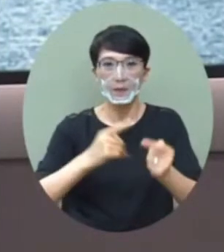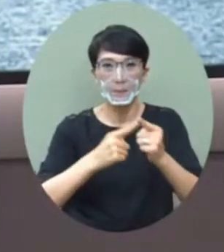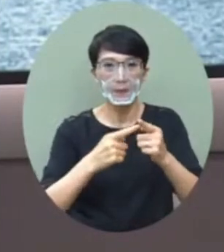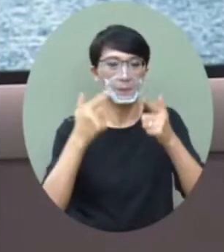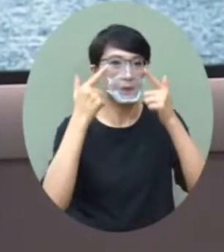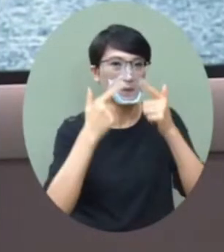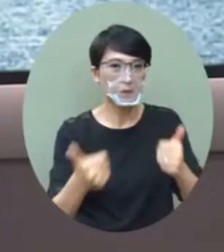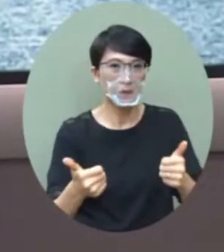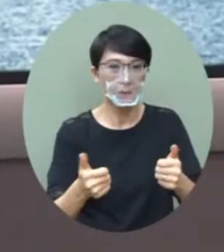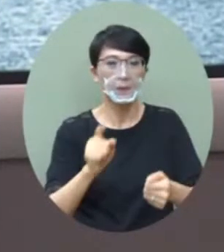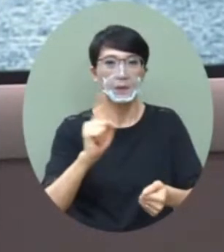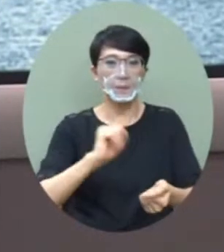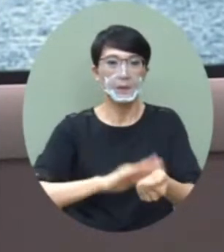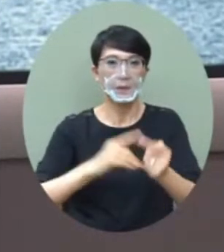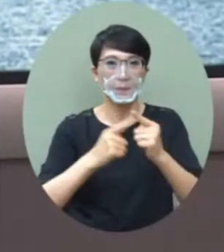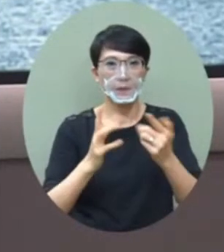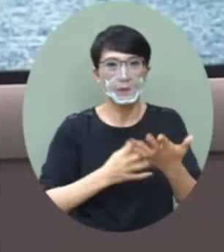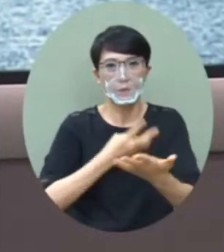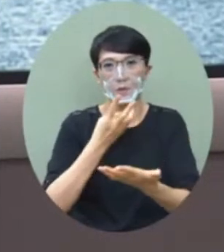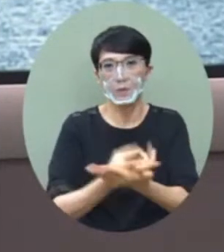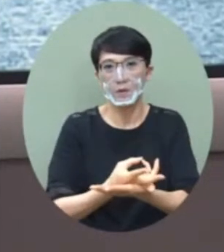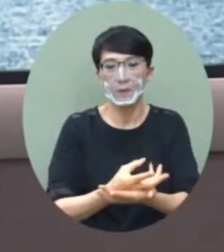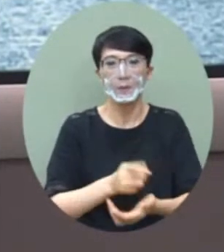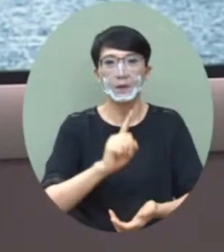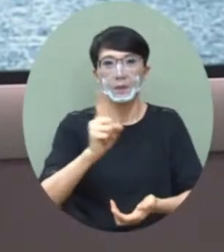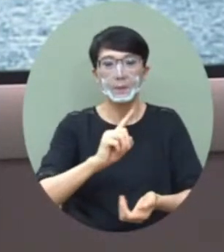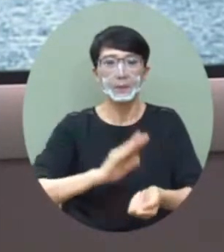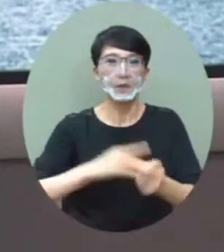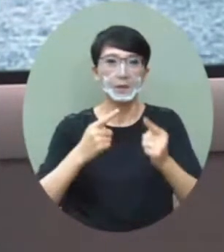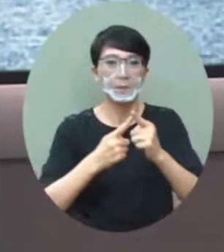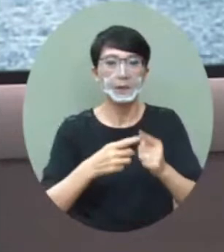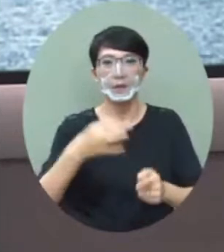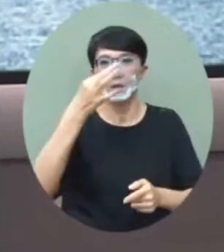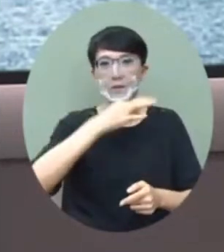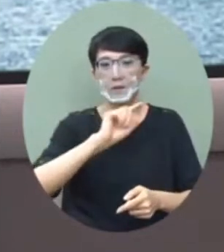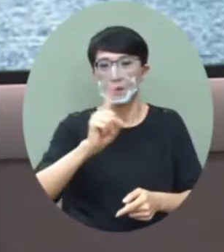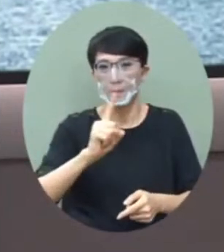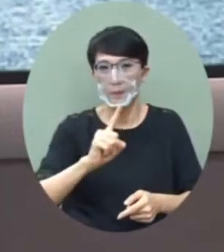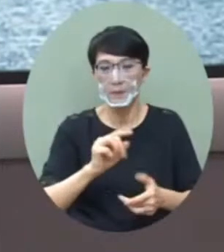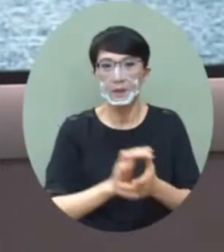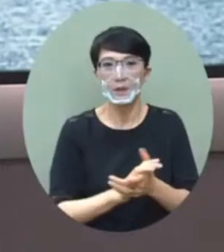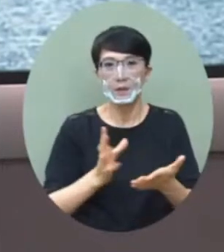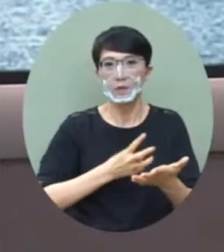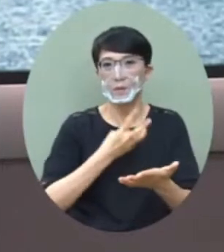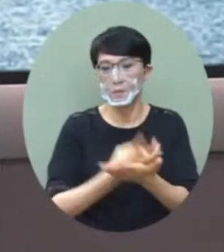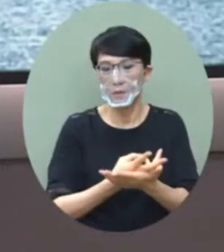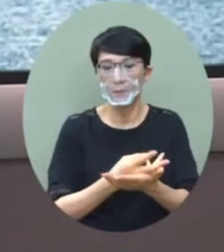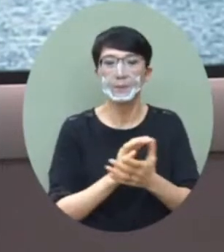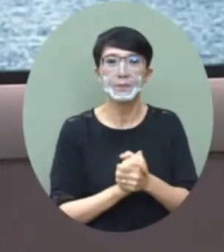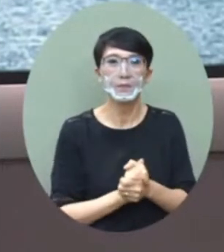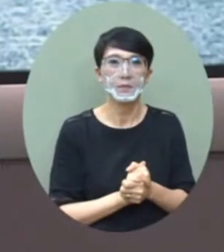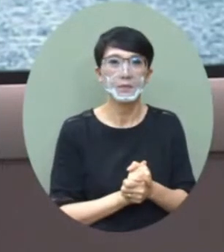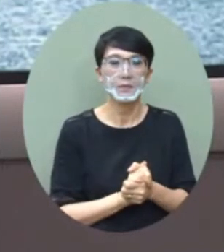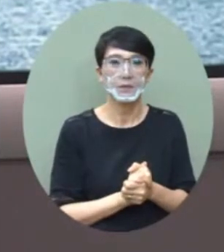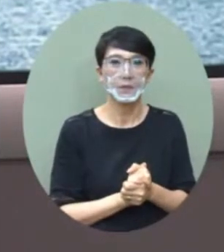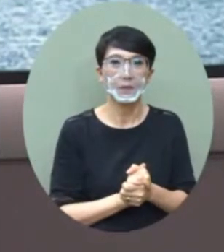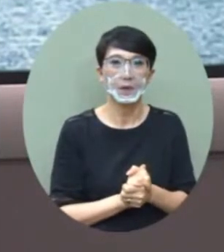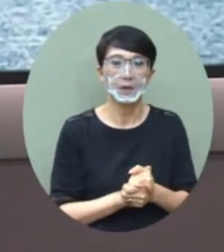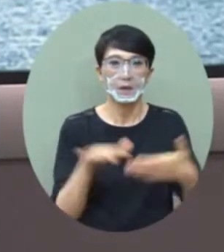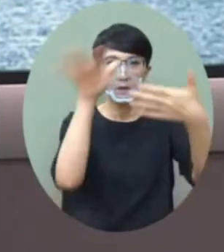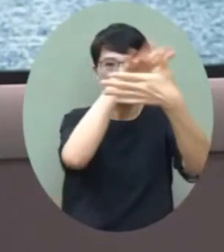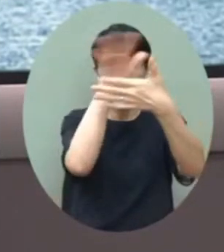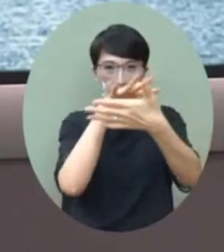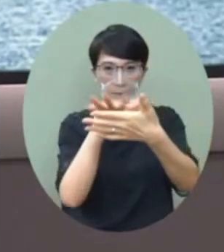universities in the administration of the new oral drugs. For instance, the